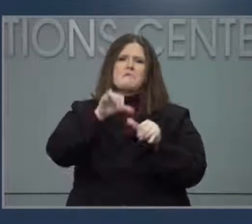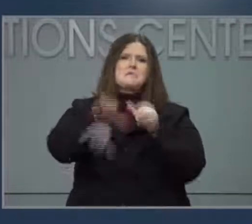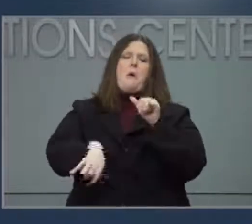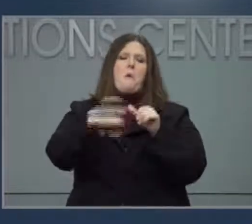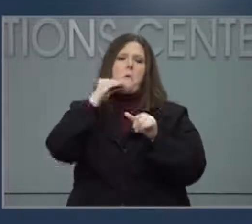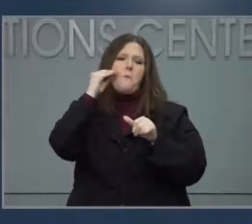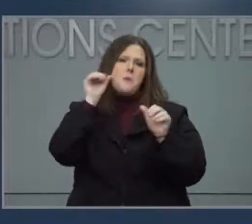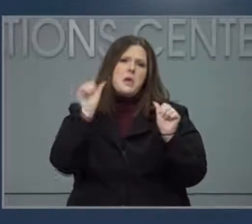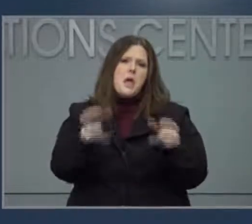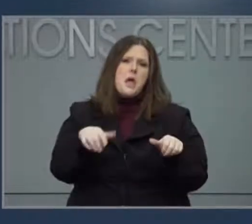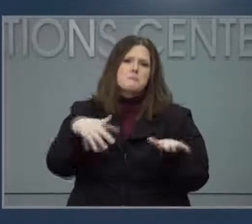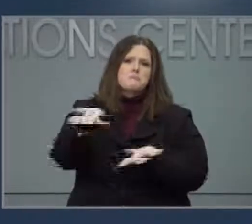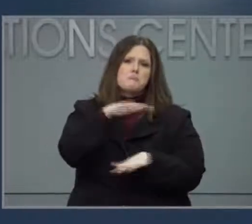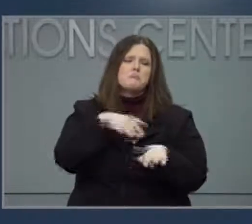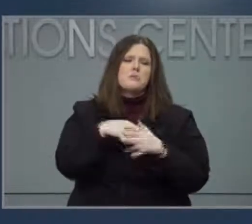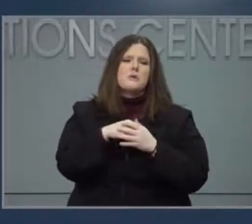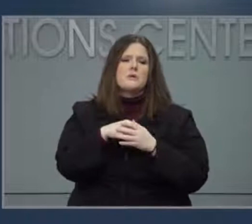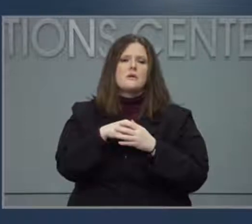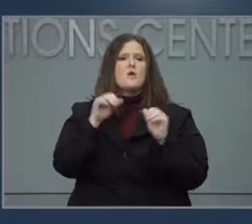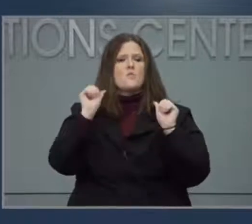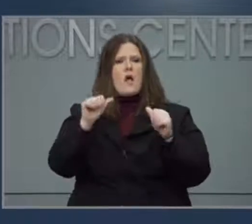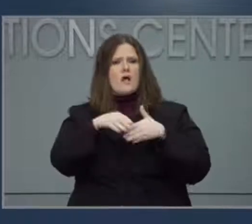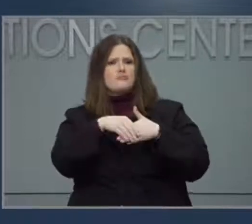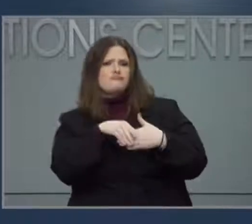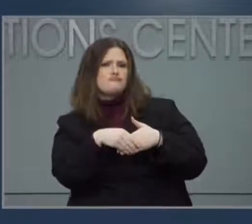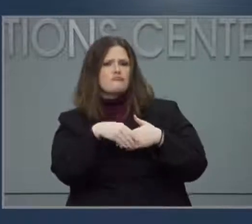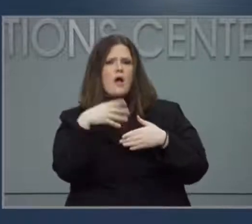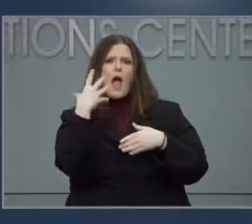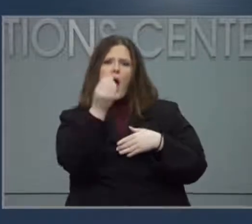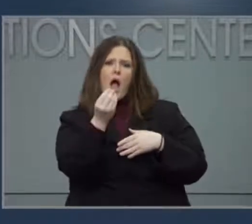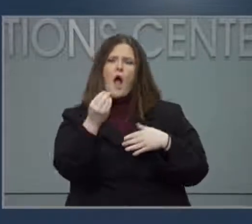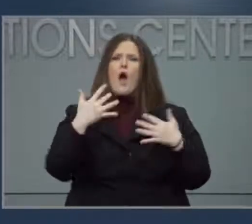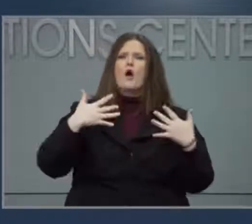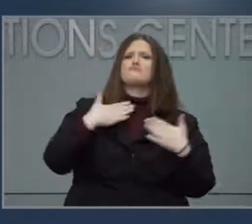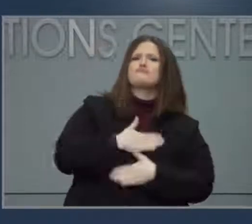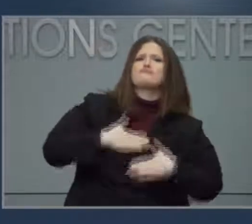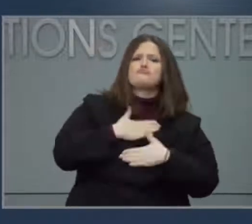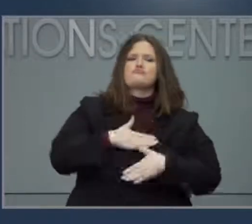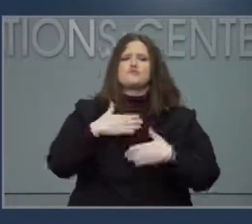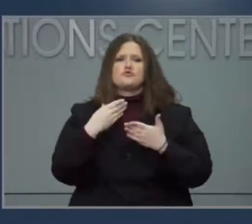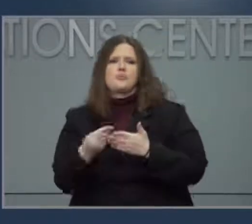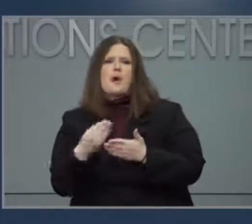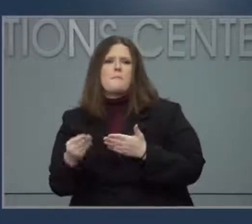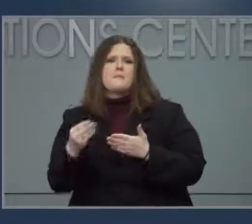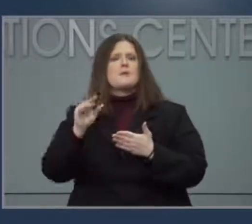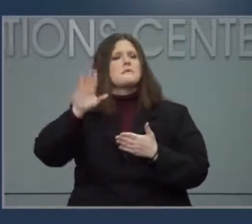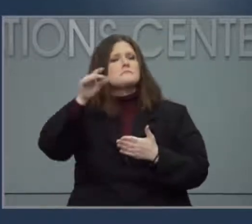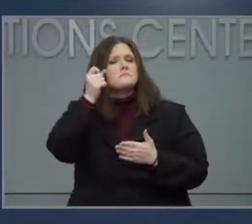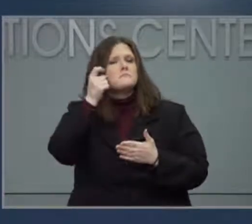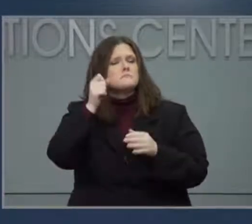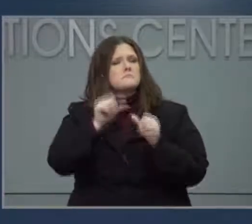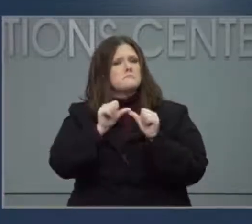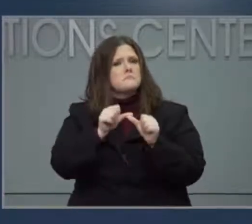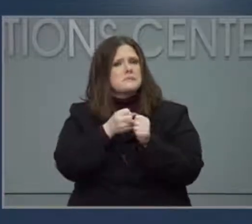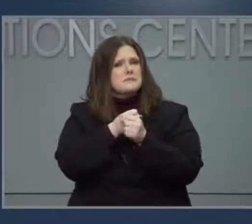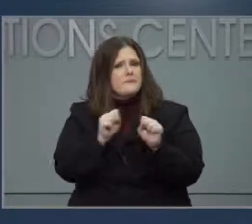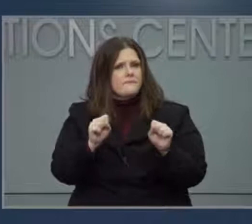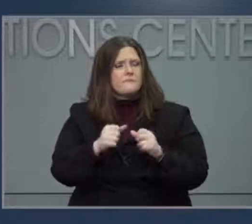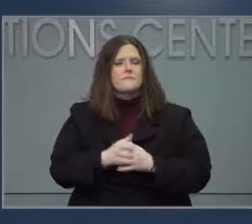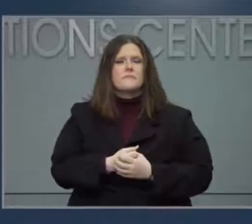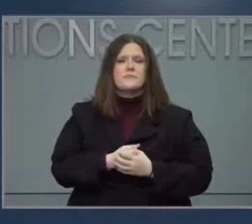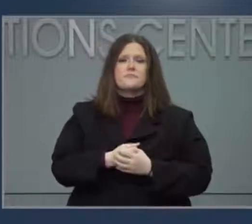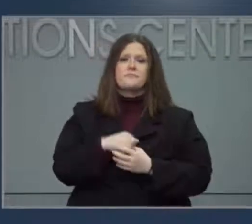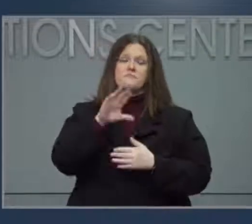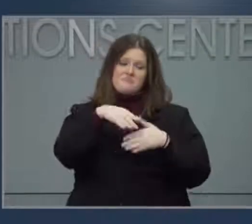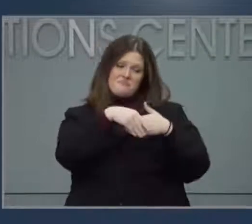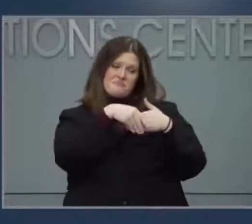gather, shop, and attend events if done safely. When it comes to easing some restrictions,